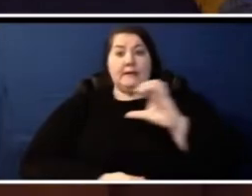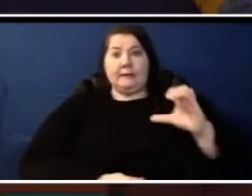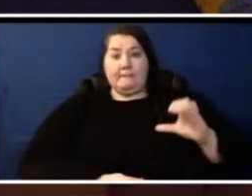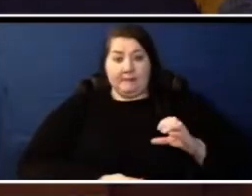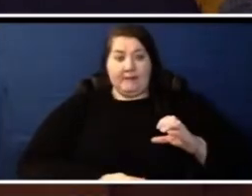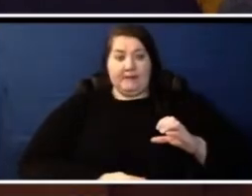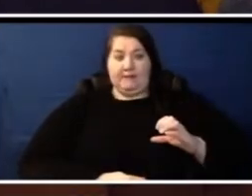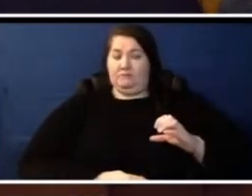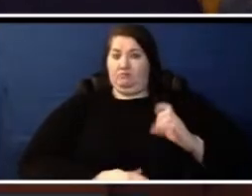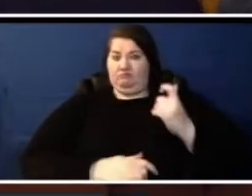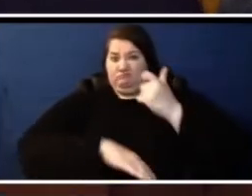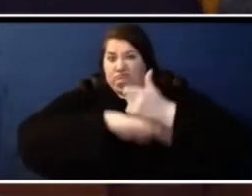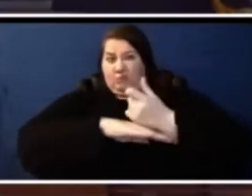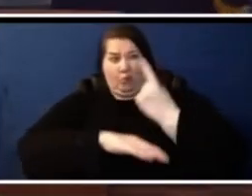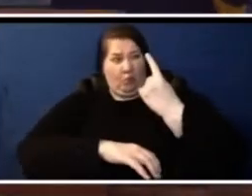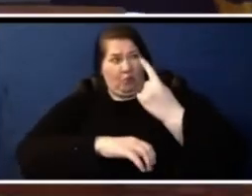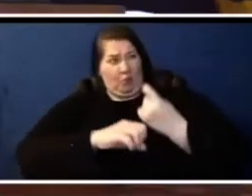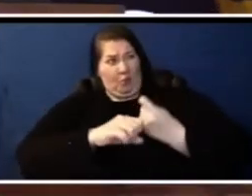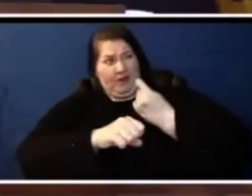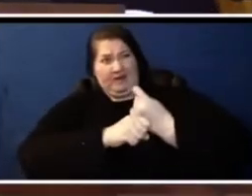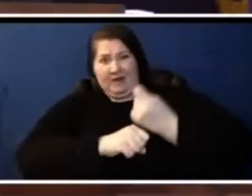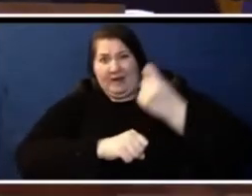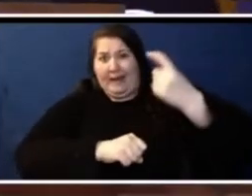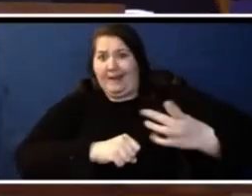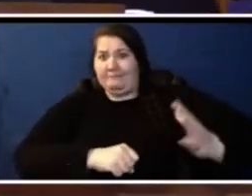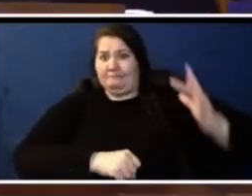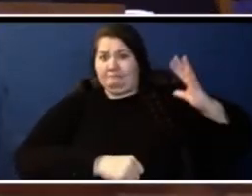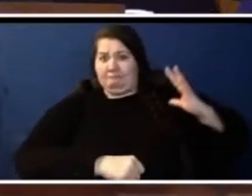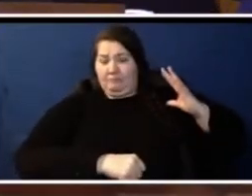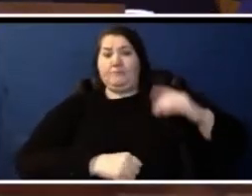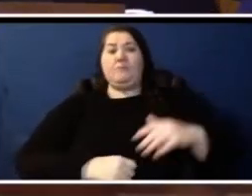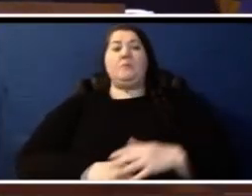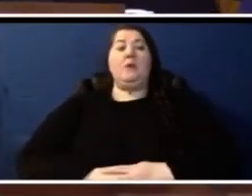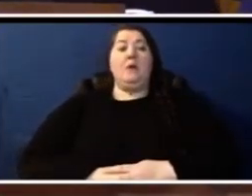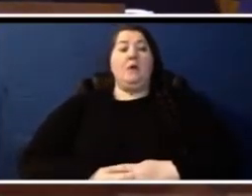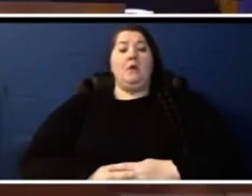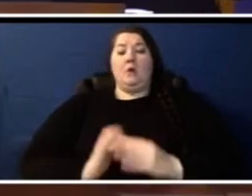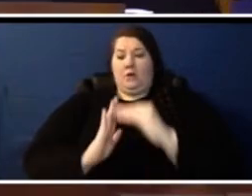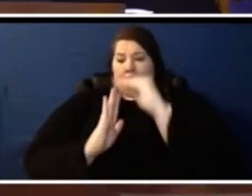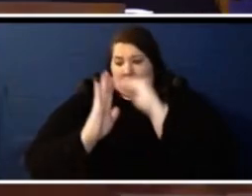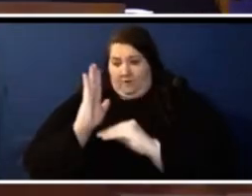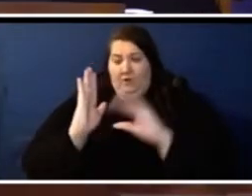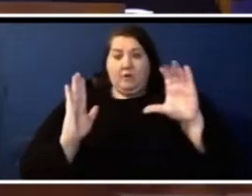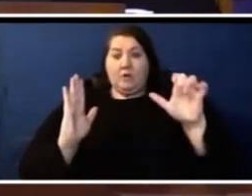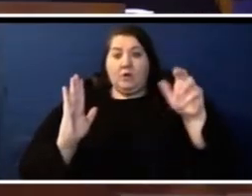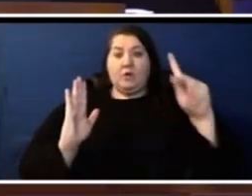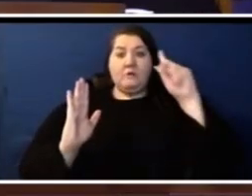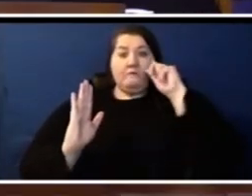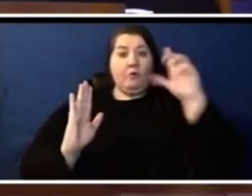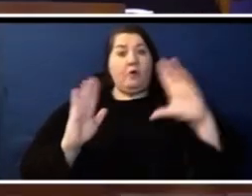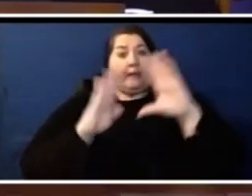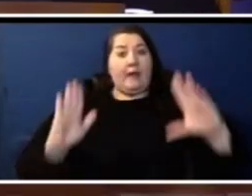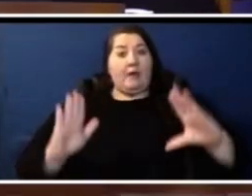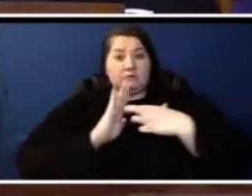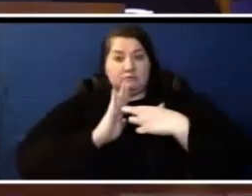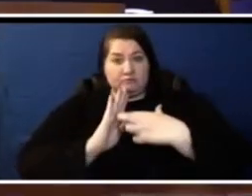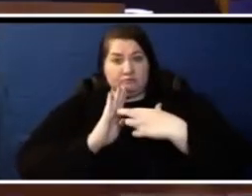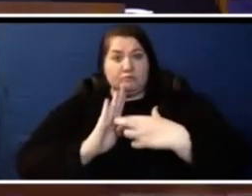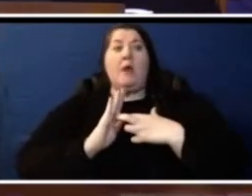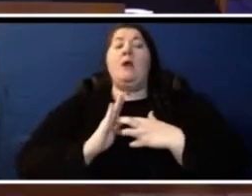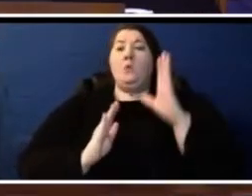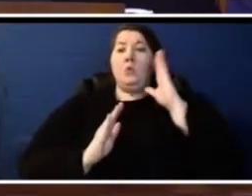ago. I expect our final work will be filed with the Clerk of the House and made public later this